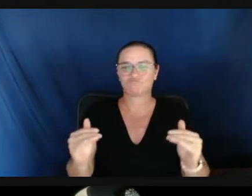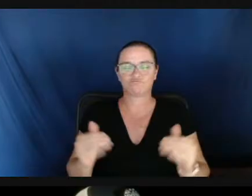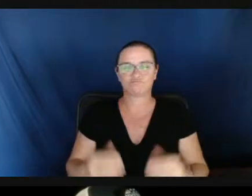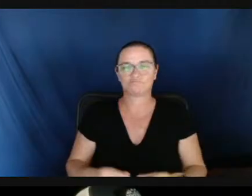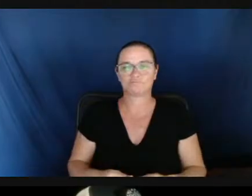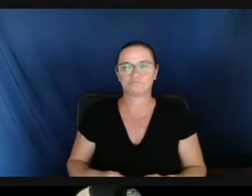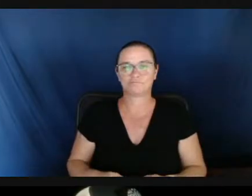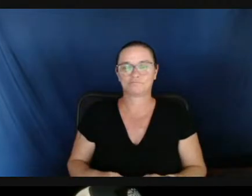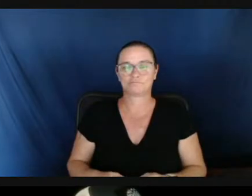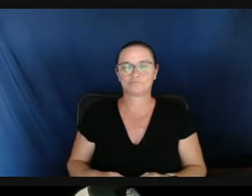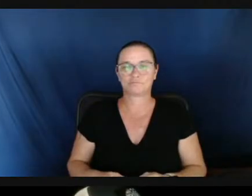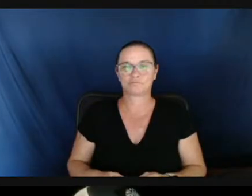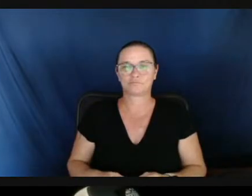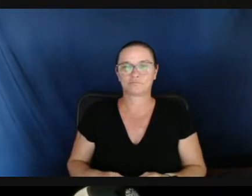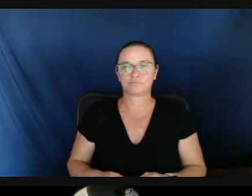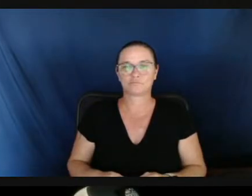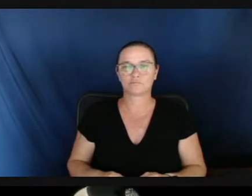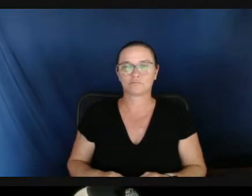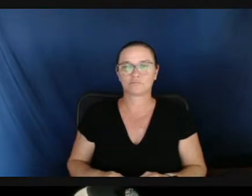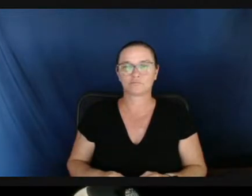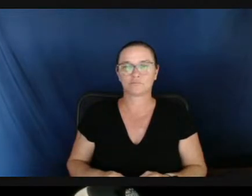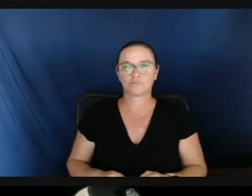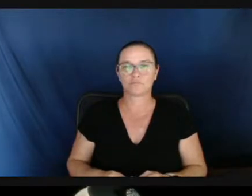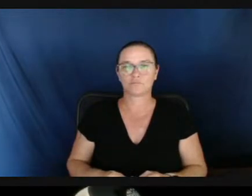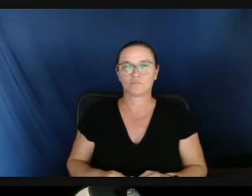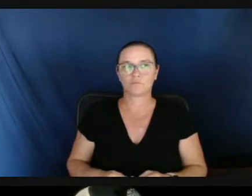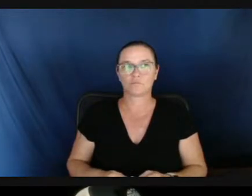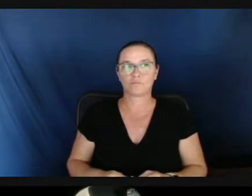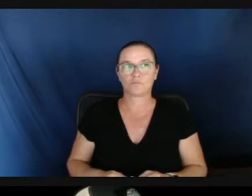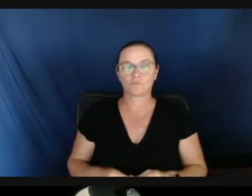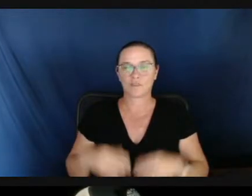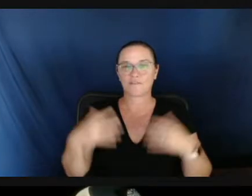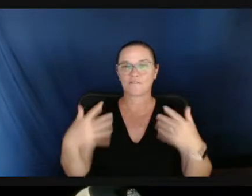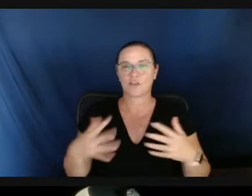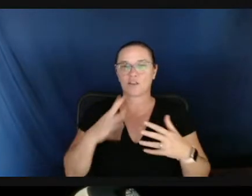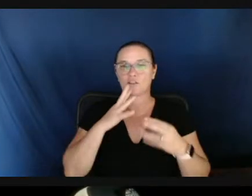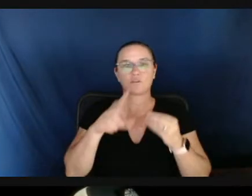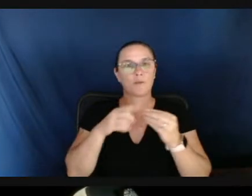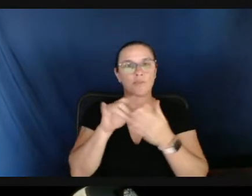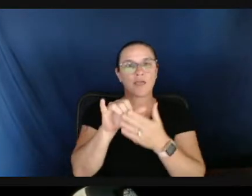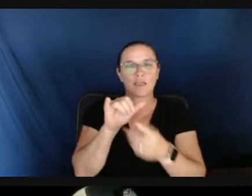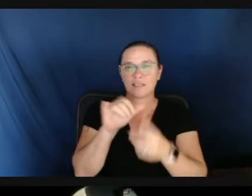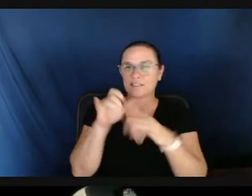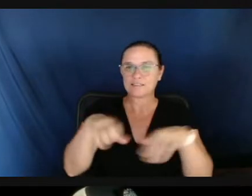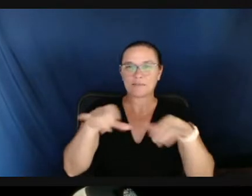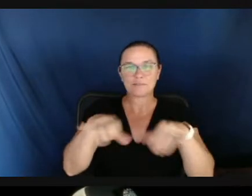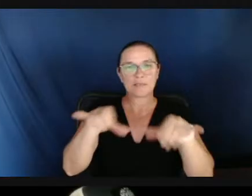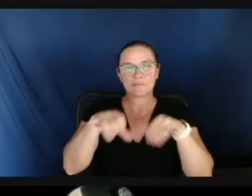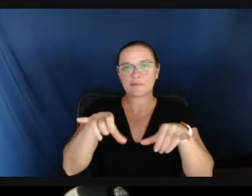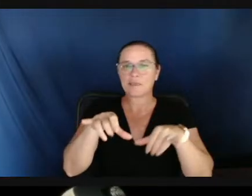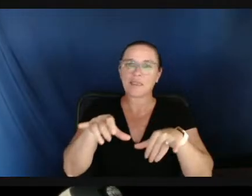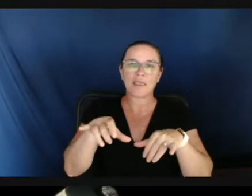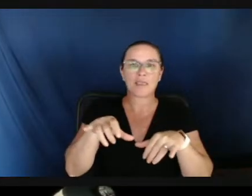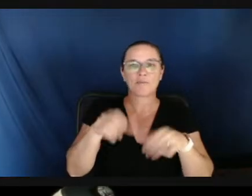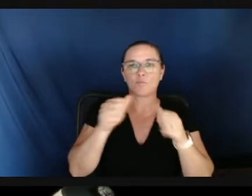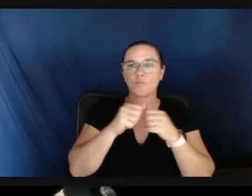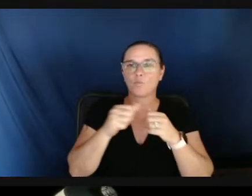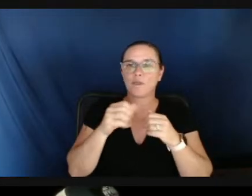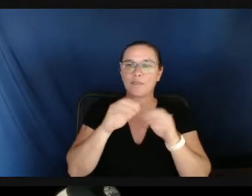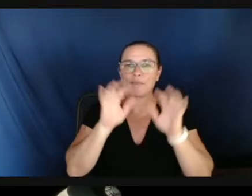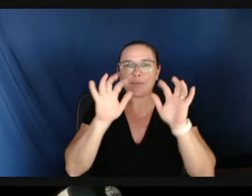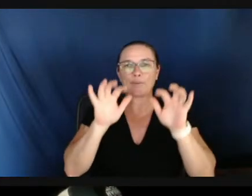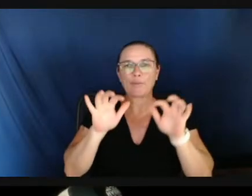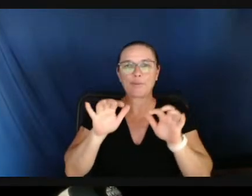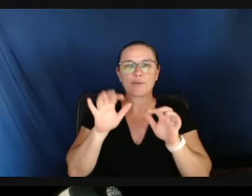that. Earthquake maps, we've covered that a little bit already there, so there's the same pattern for the last week with those extra small earthquakes